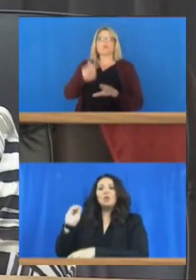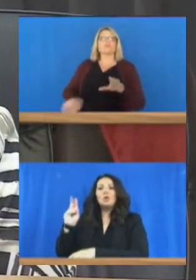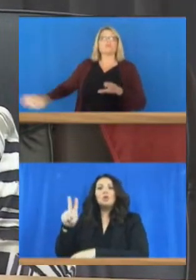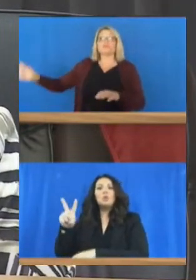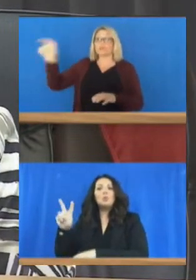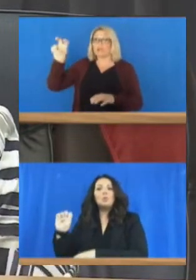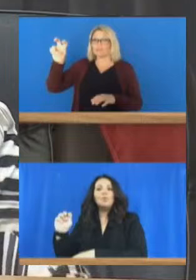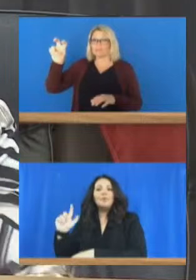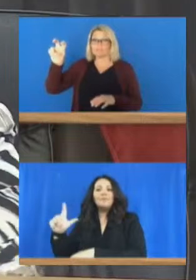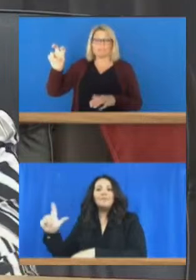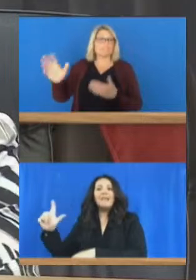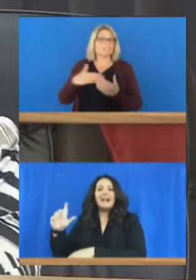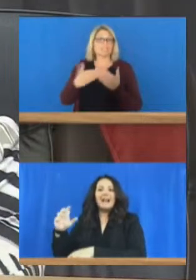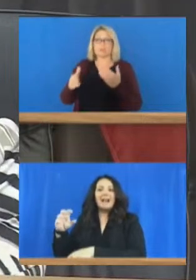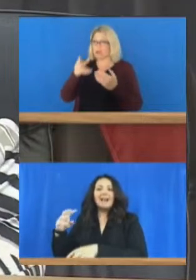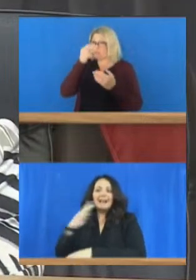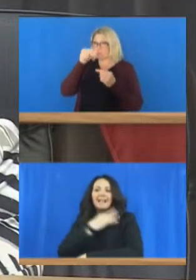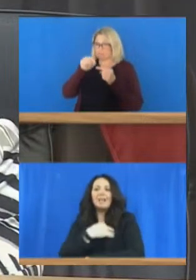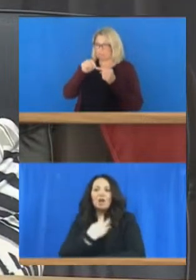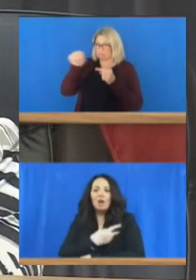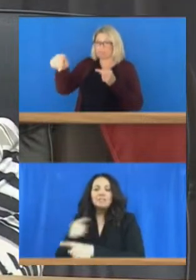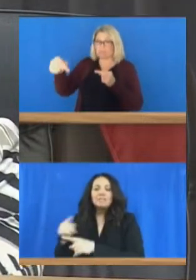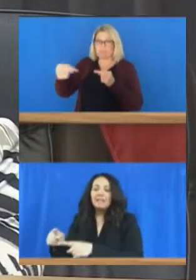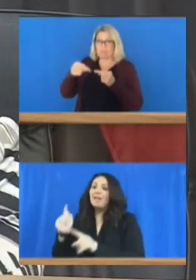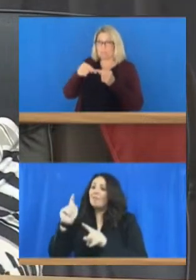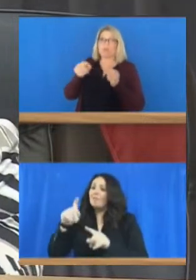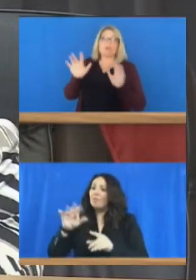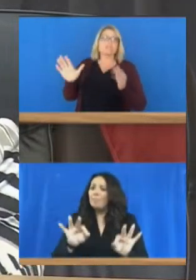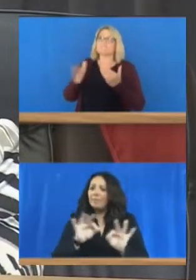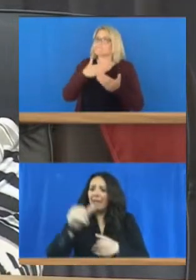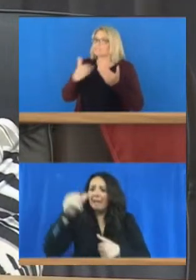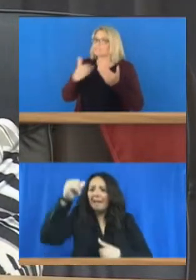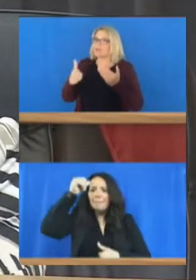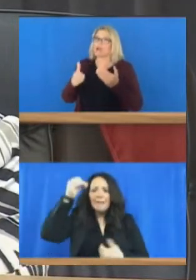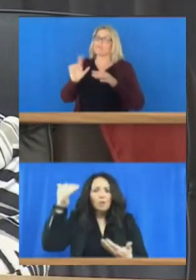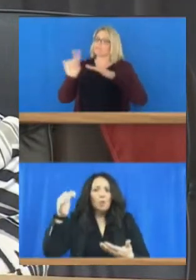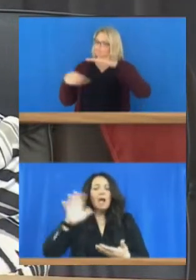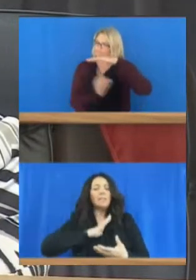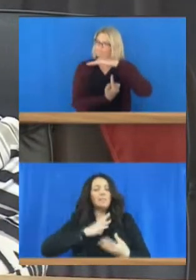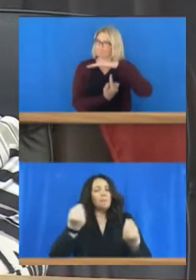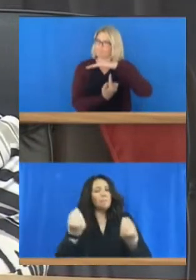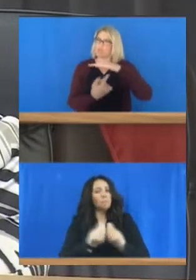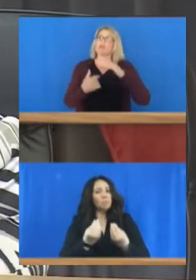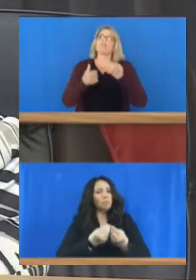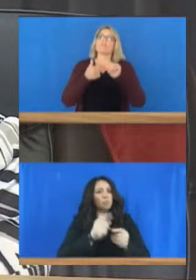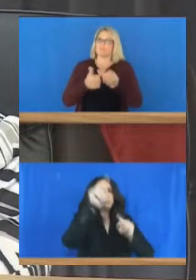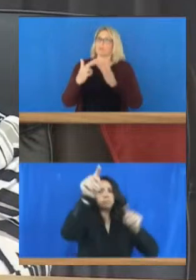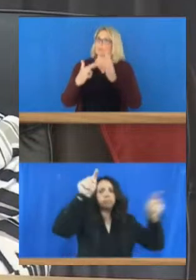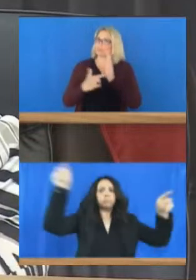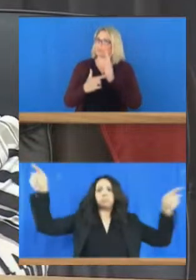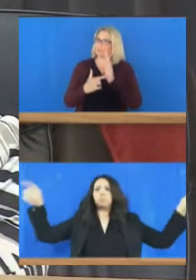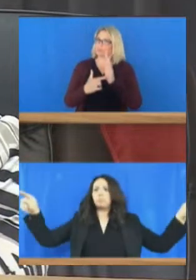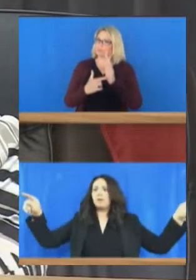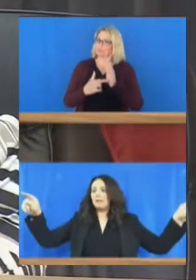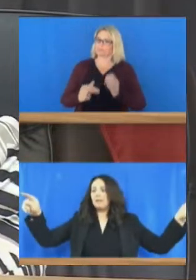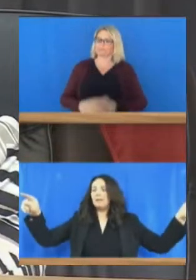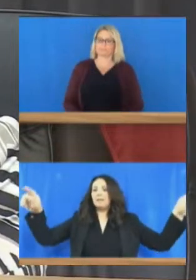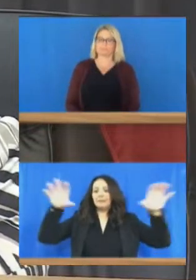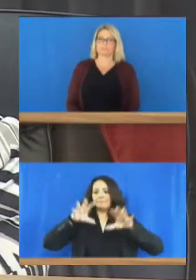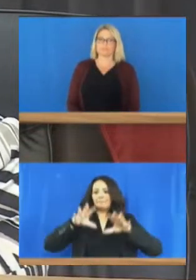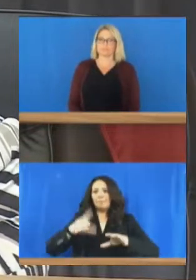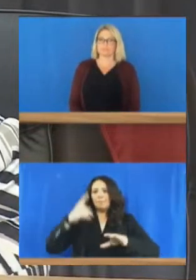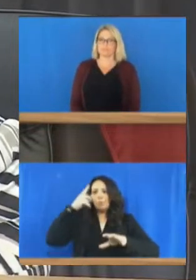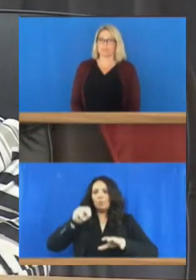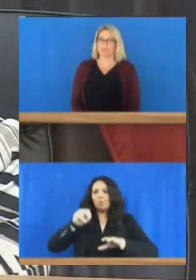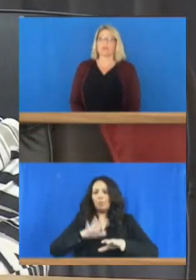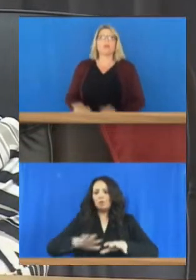is happening. So that's why we have to be more vigilant about everything that we've been doing with our layered approach. From the beginning of the pandemic,